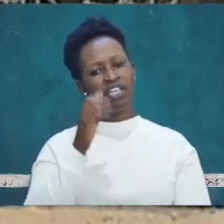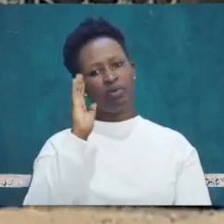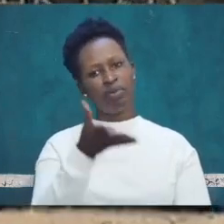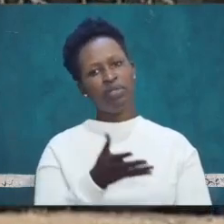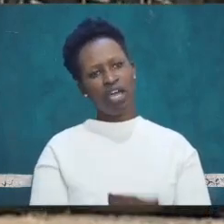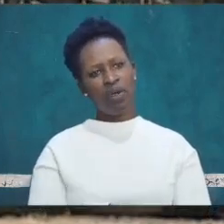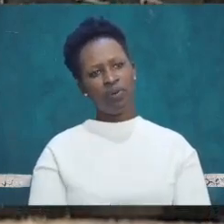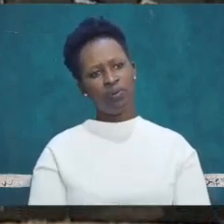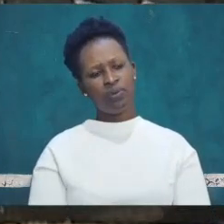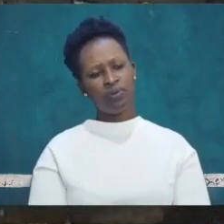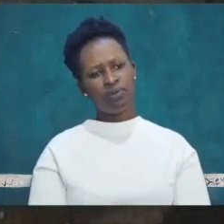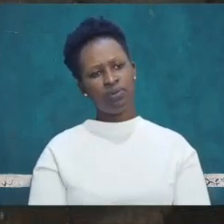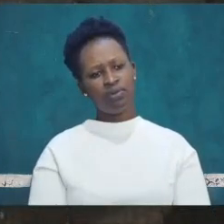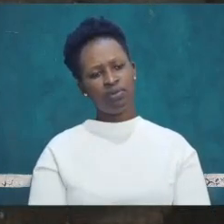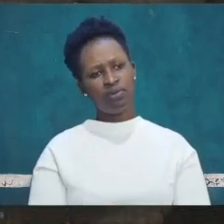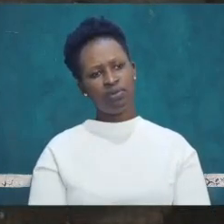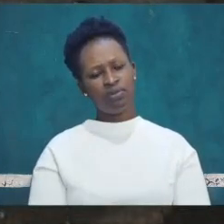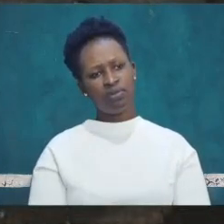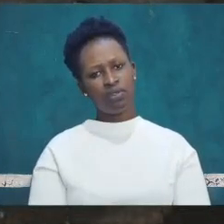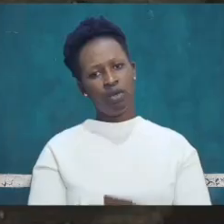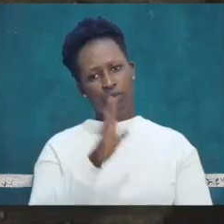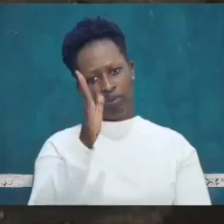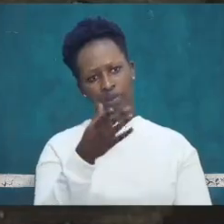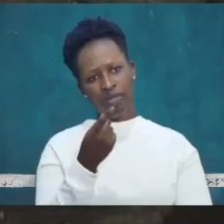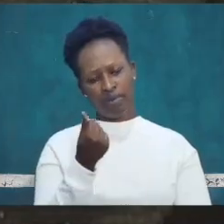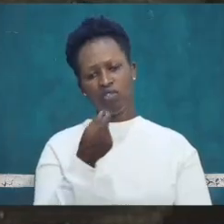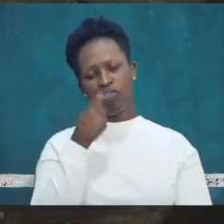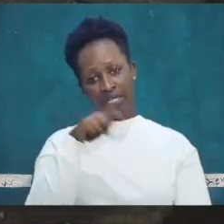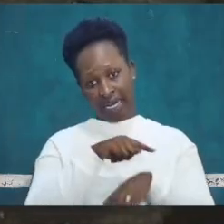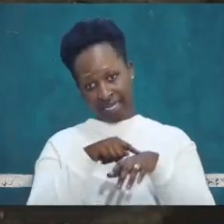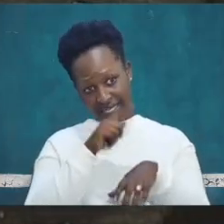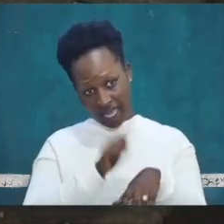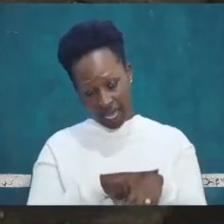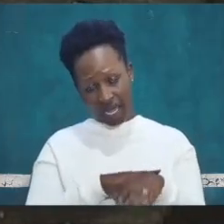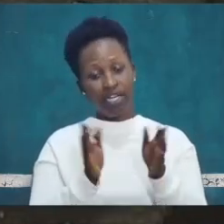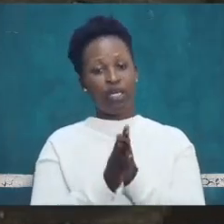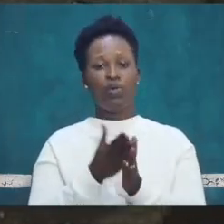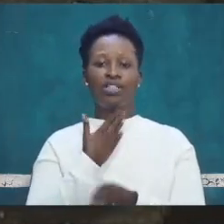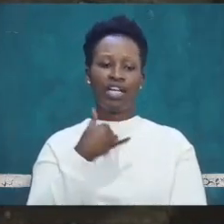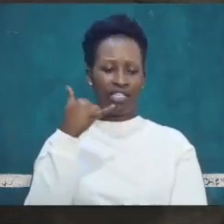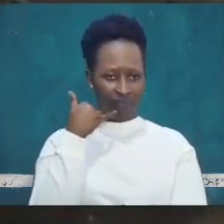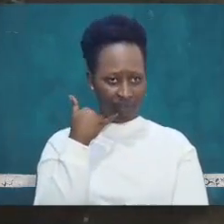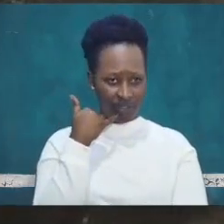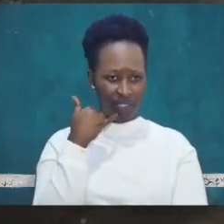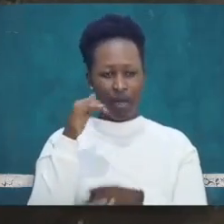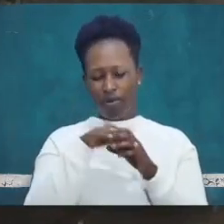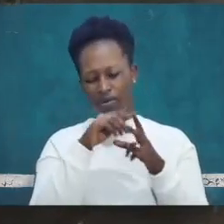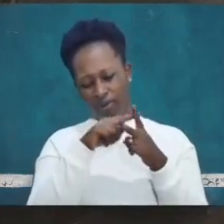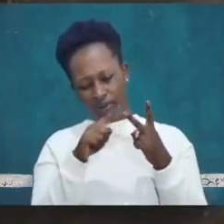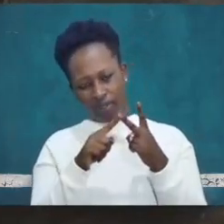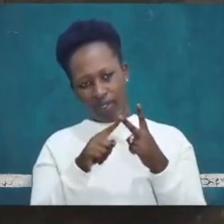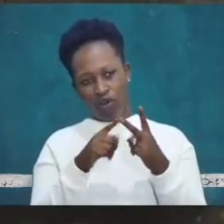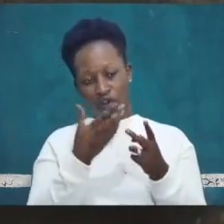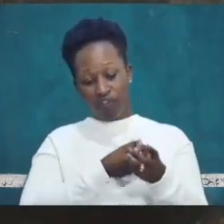5,000. You have 5,000 Rwandan francs. You need a watch and you need a phone. So out of these two, you